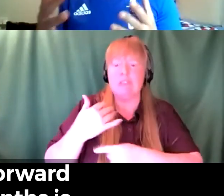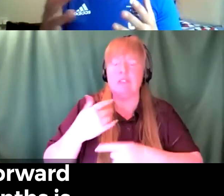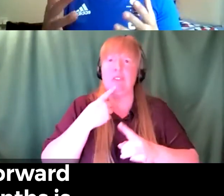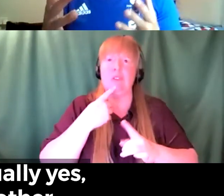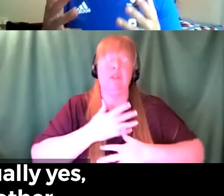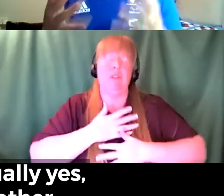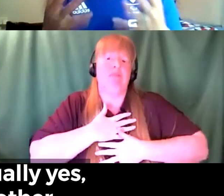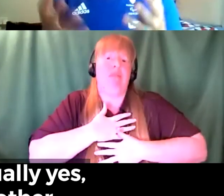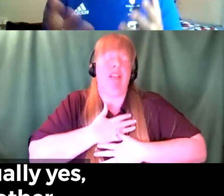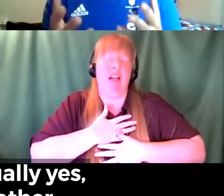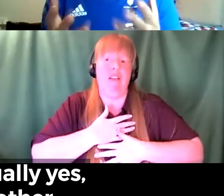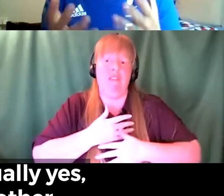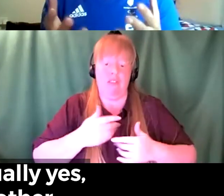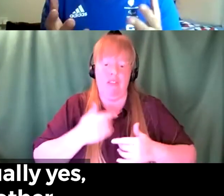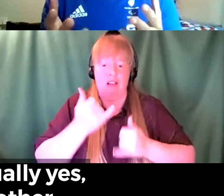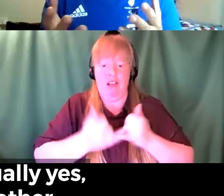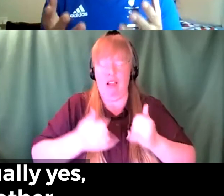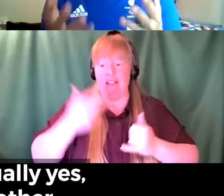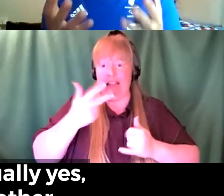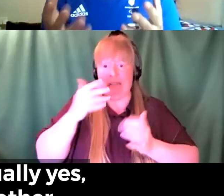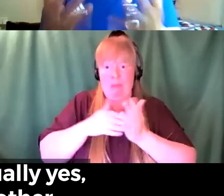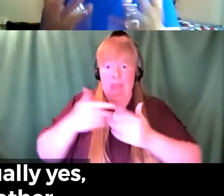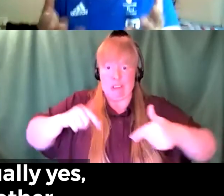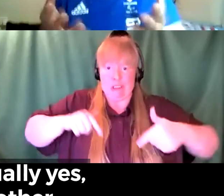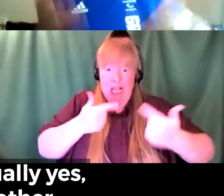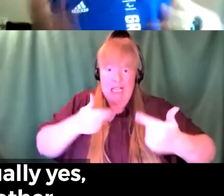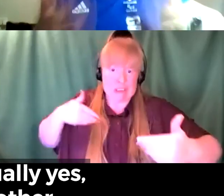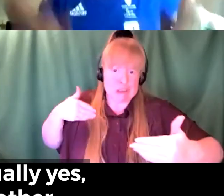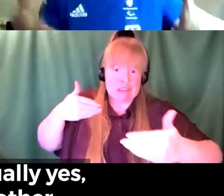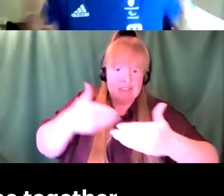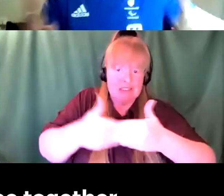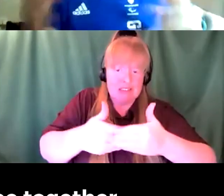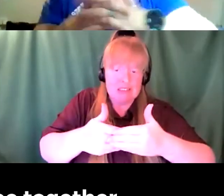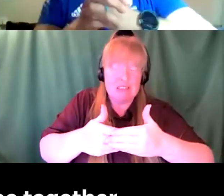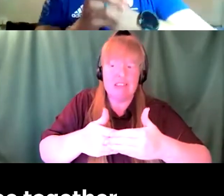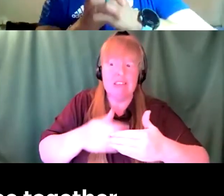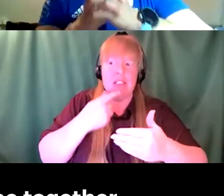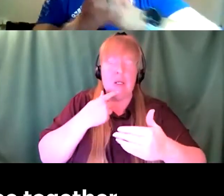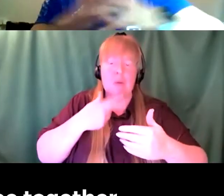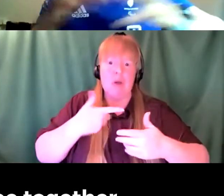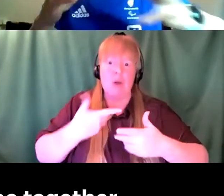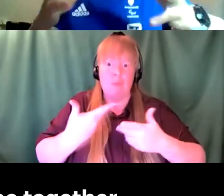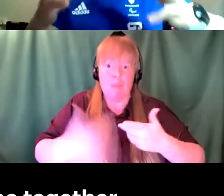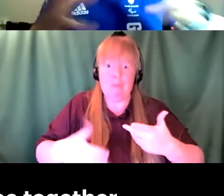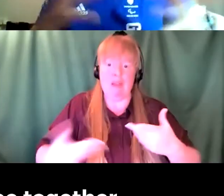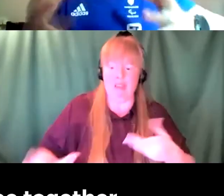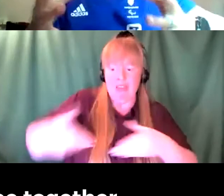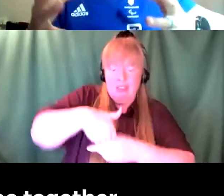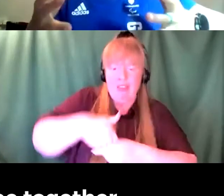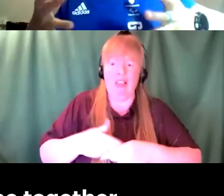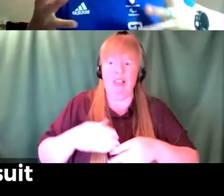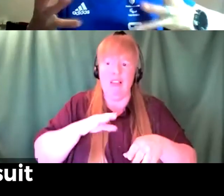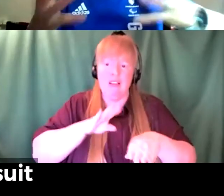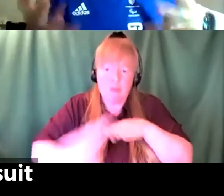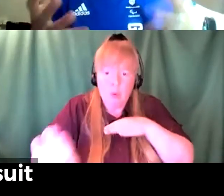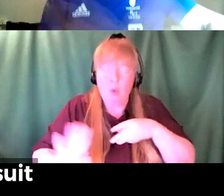18 months is we embrace the fact that actually, yes, virtually we can't see each other, we can't physically connect and be